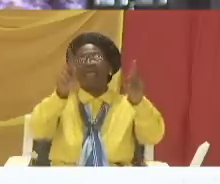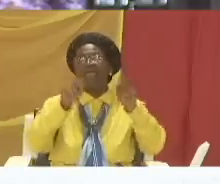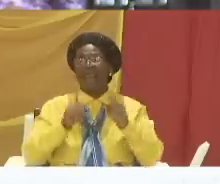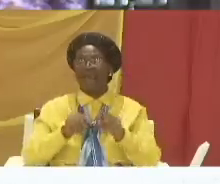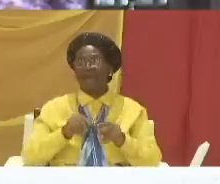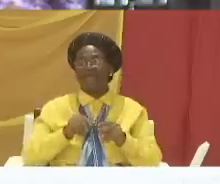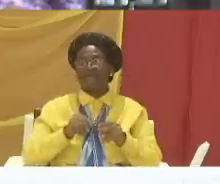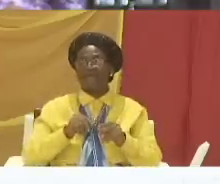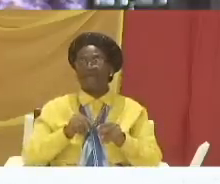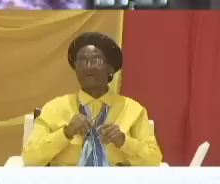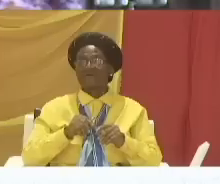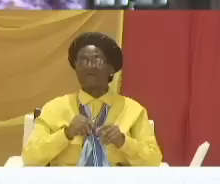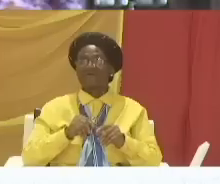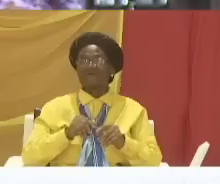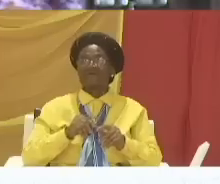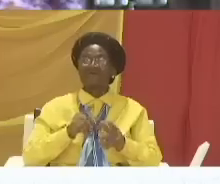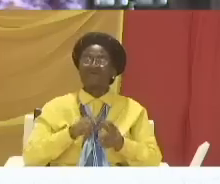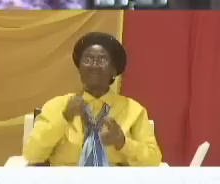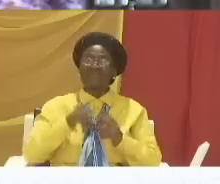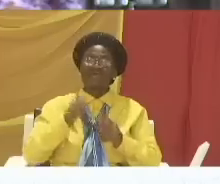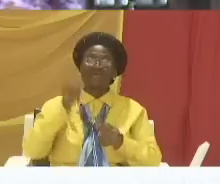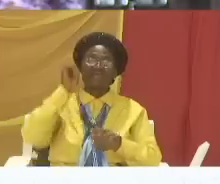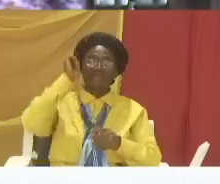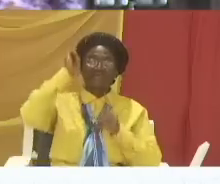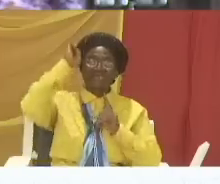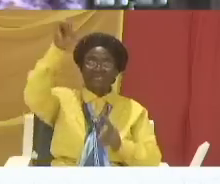Then he sent his word